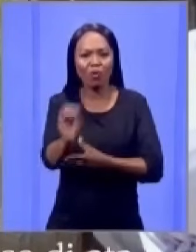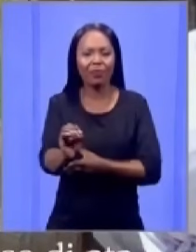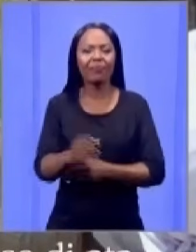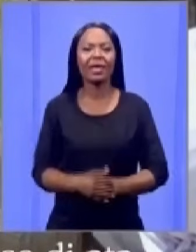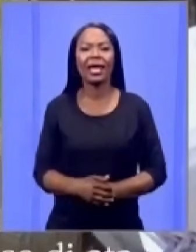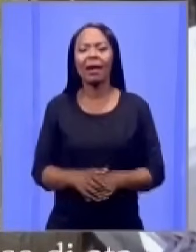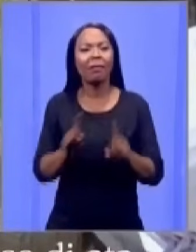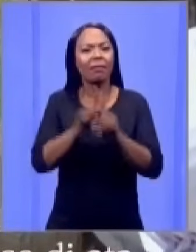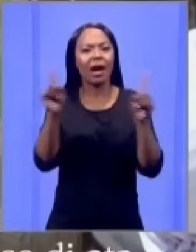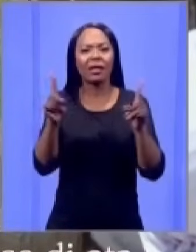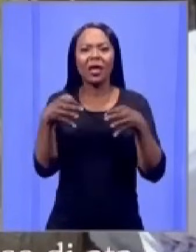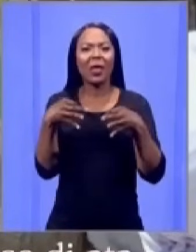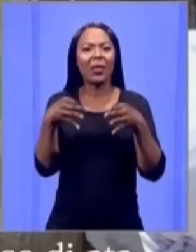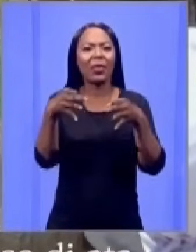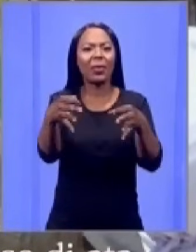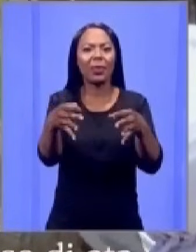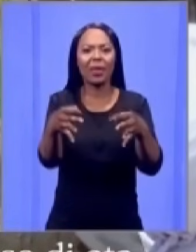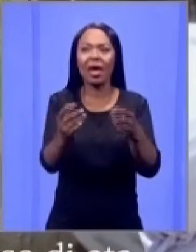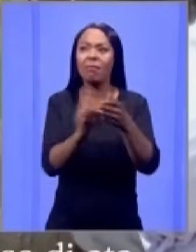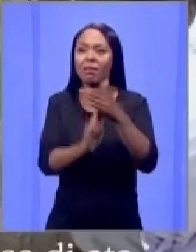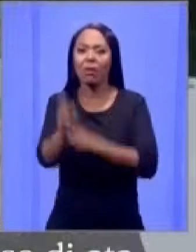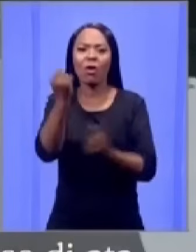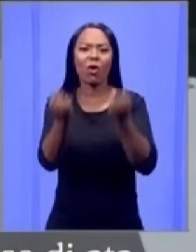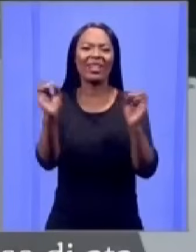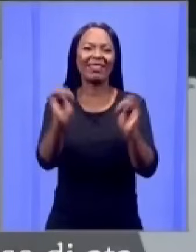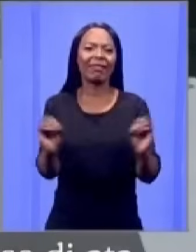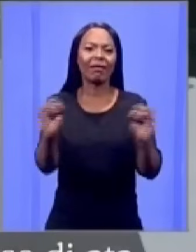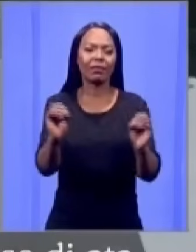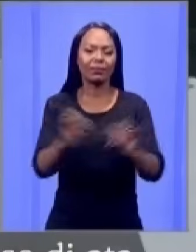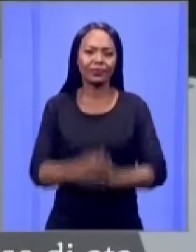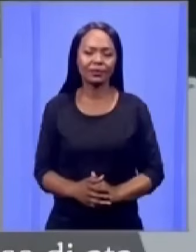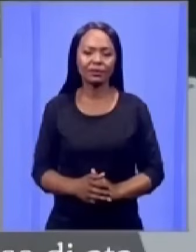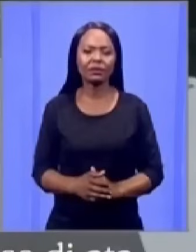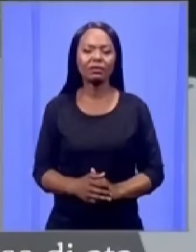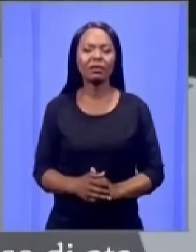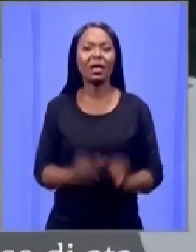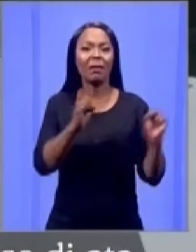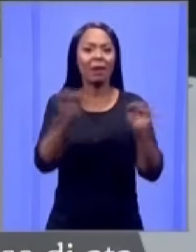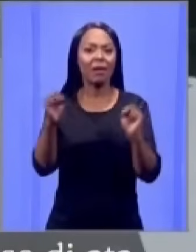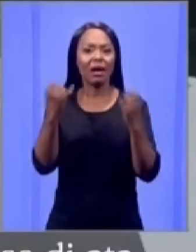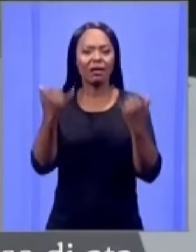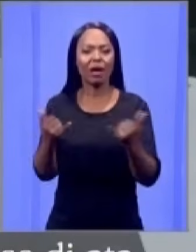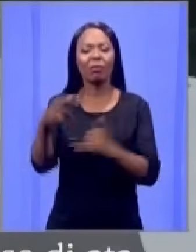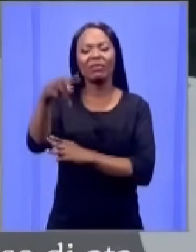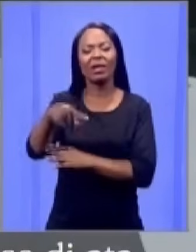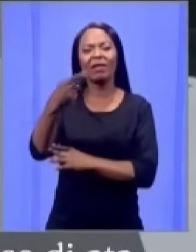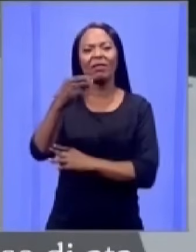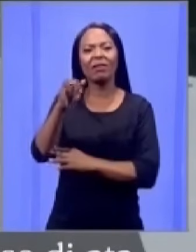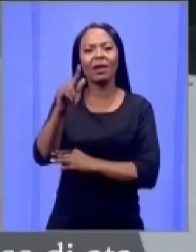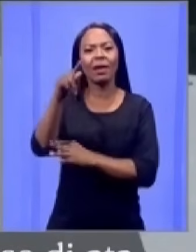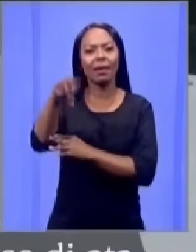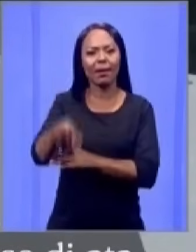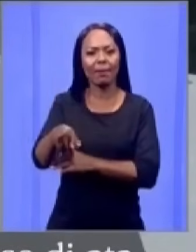teng le yone ga se tsamaye e le letsatsi le le 1 ko pele. Ha ditaba di sa le mothating ona, Philip January ya dilemo